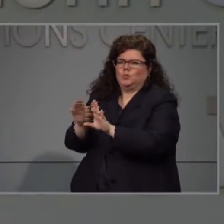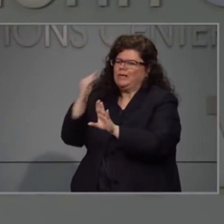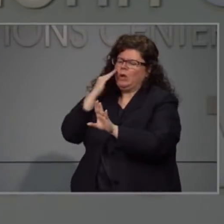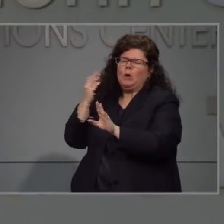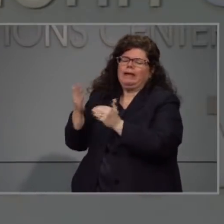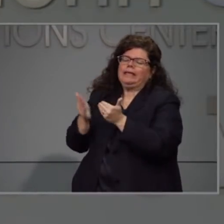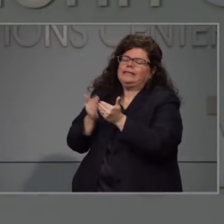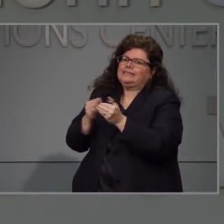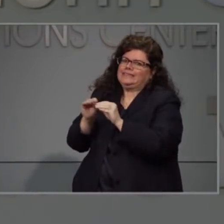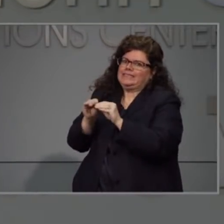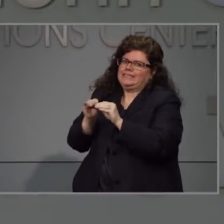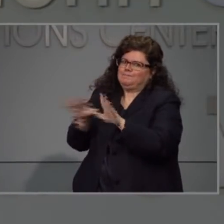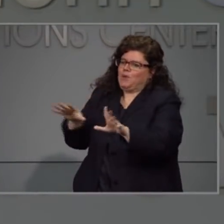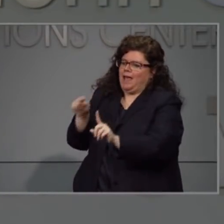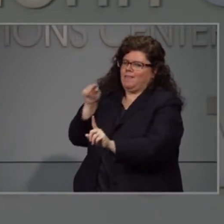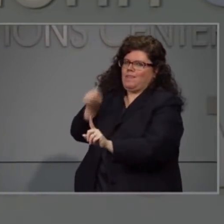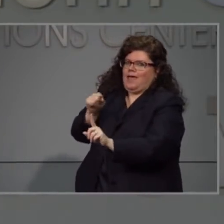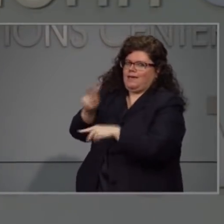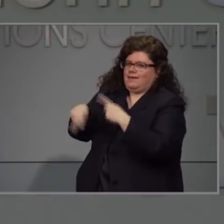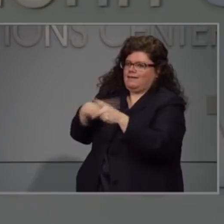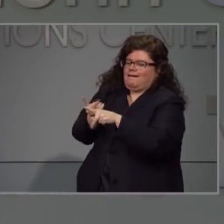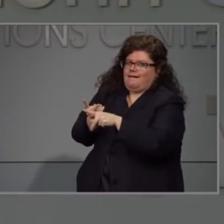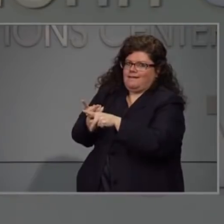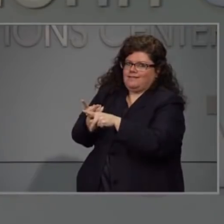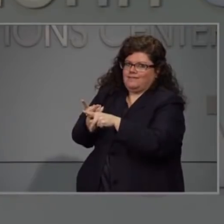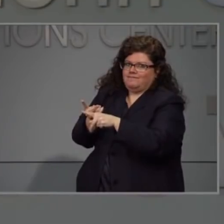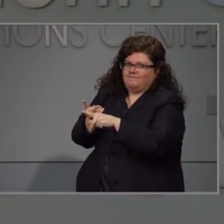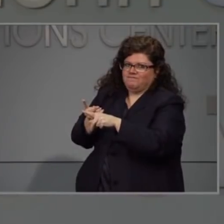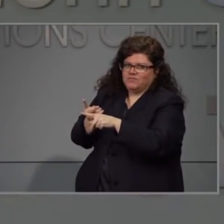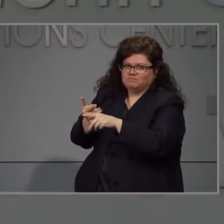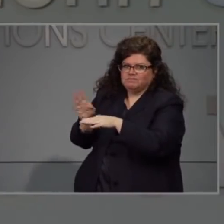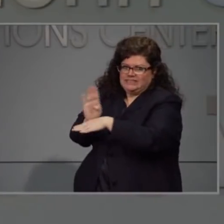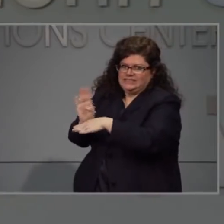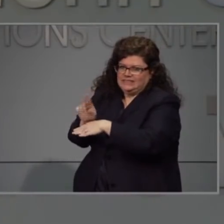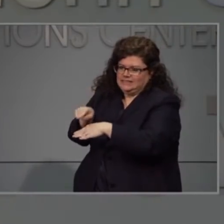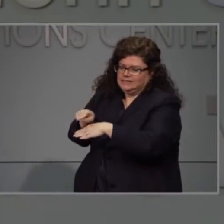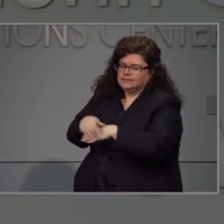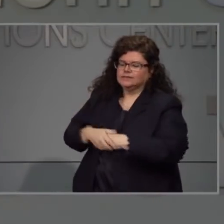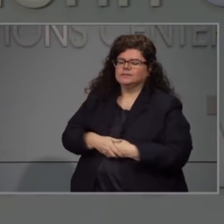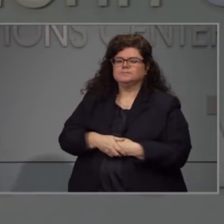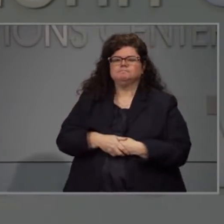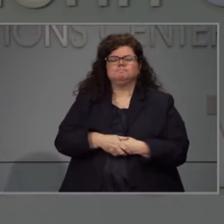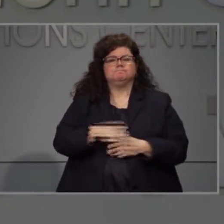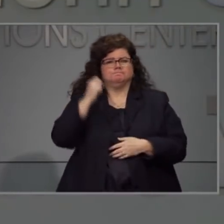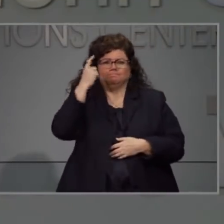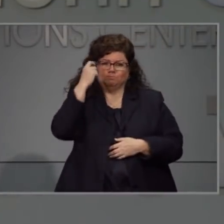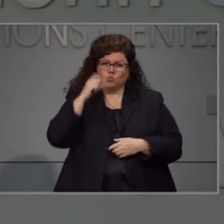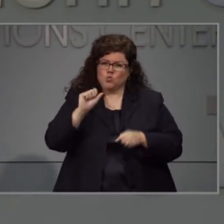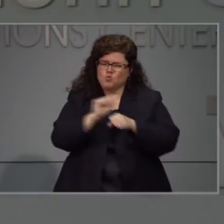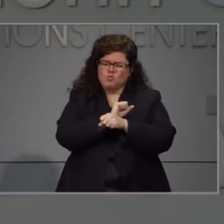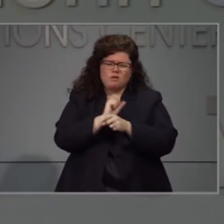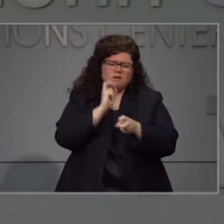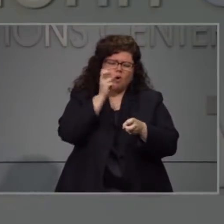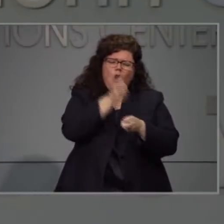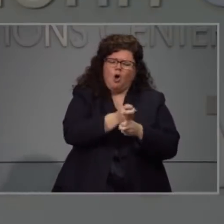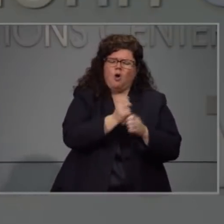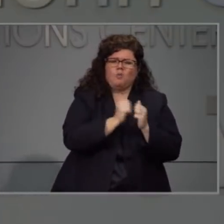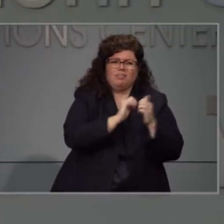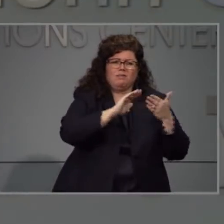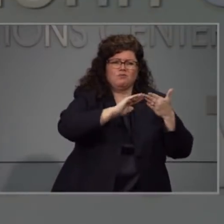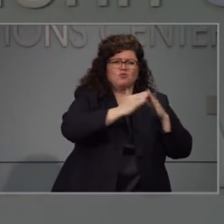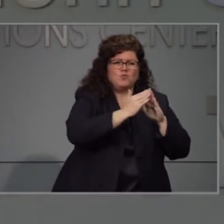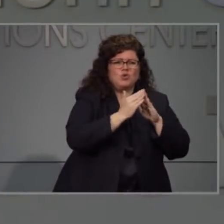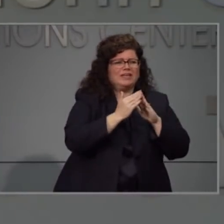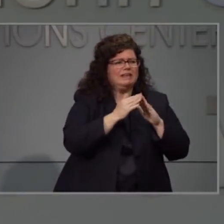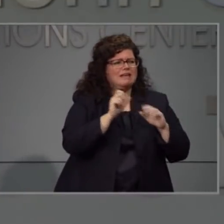virus can likely occur. We're working very hard with constituent communities to